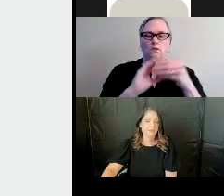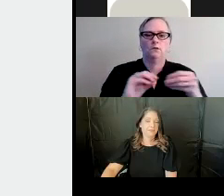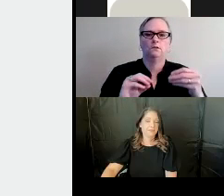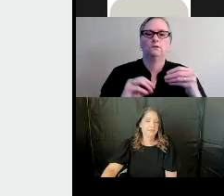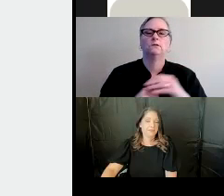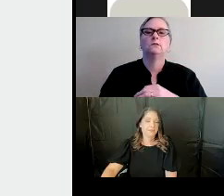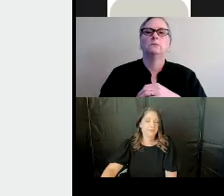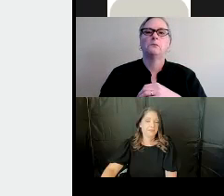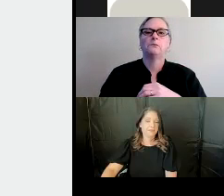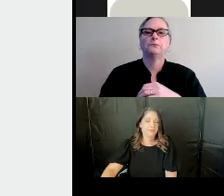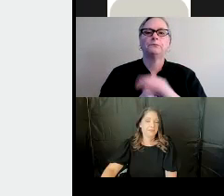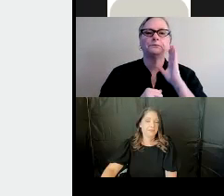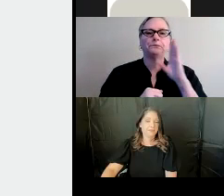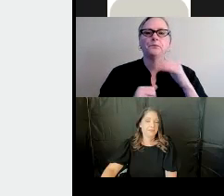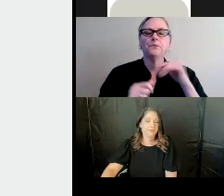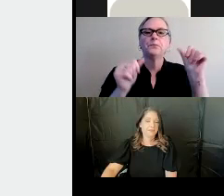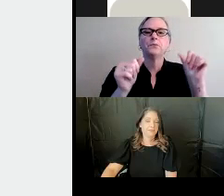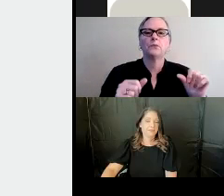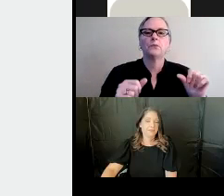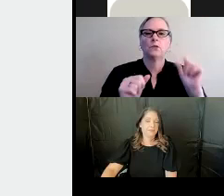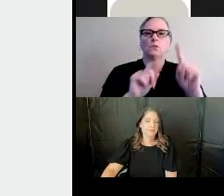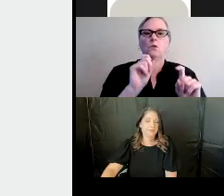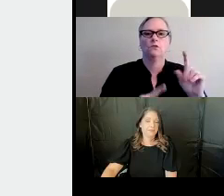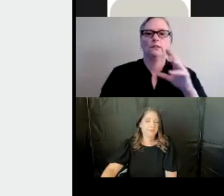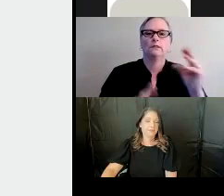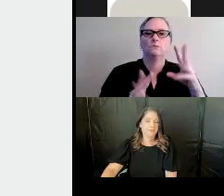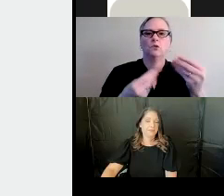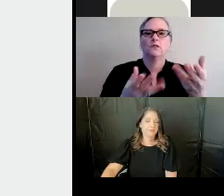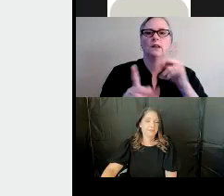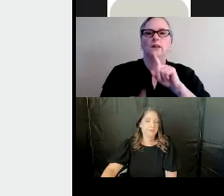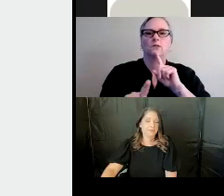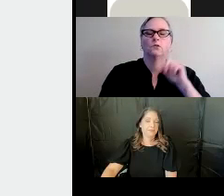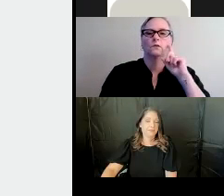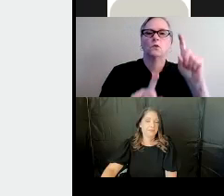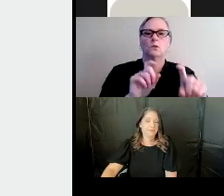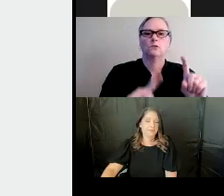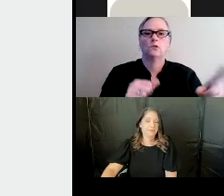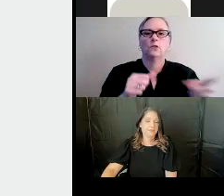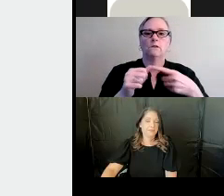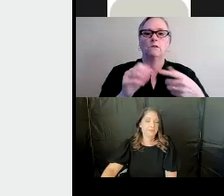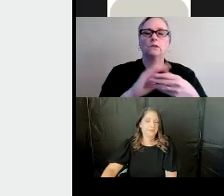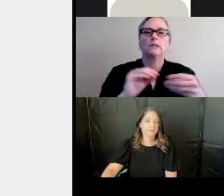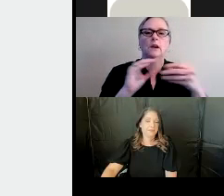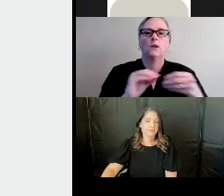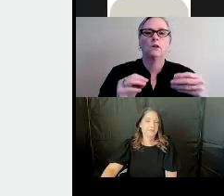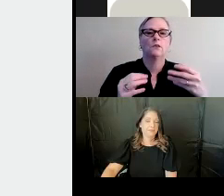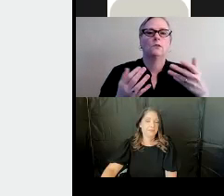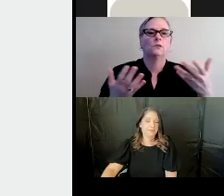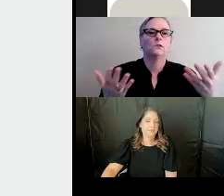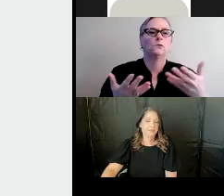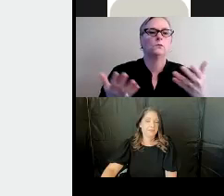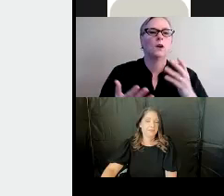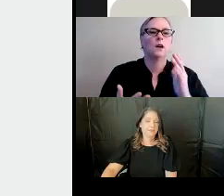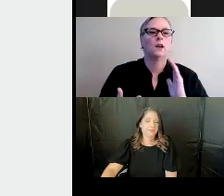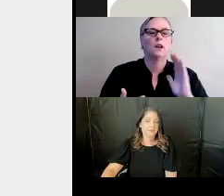some questions and providing answers for those questions. The first scenario is, what are John's options?